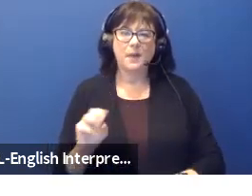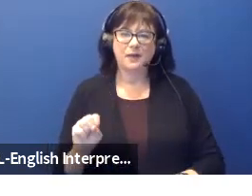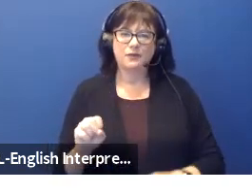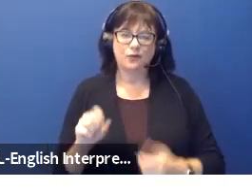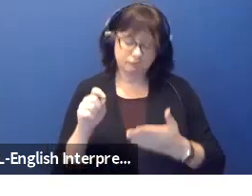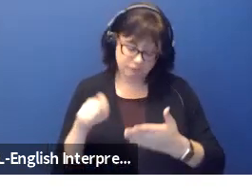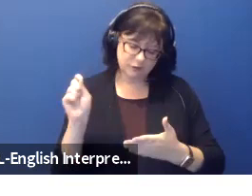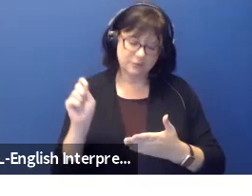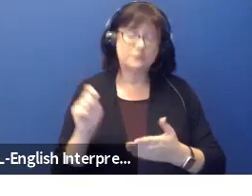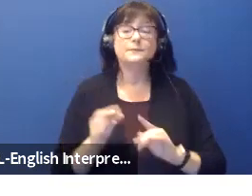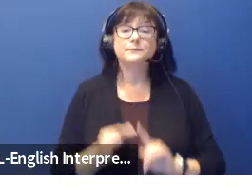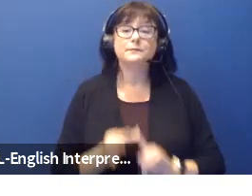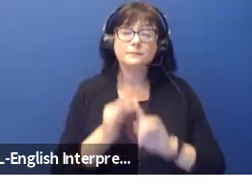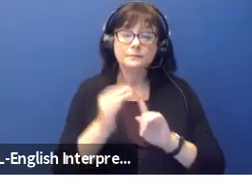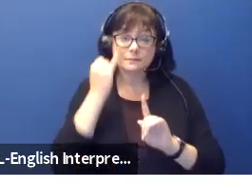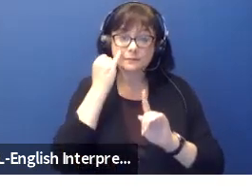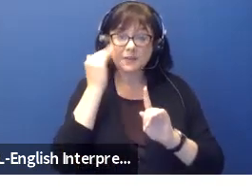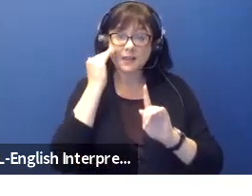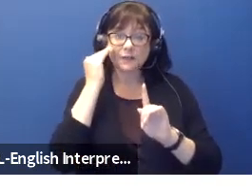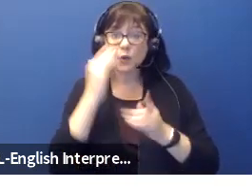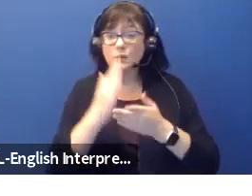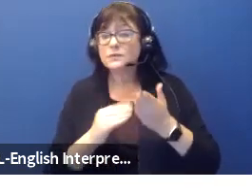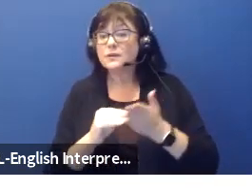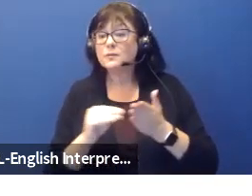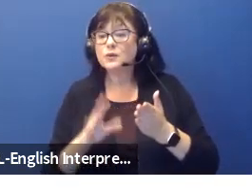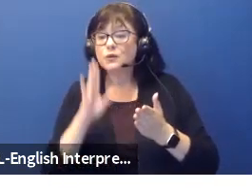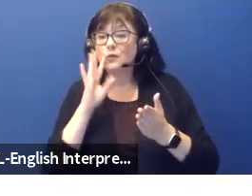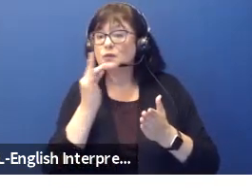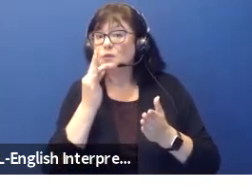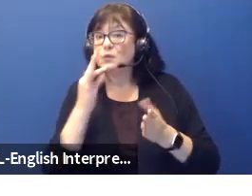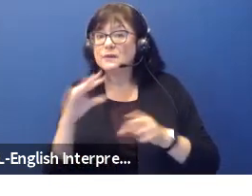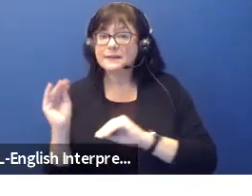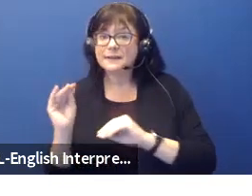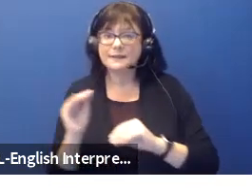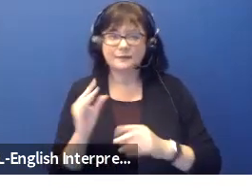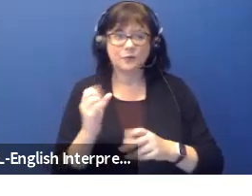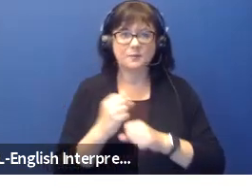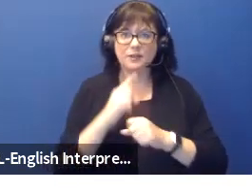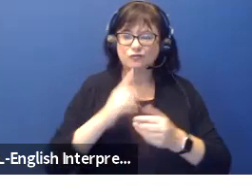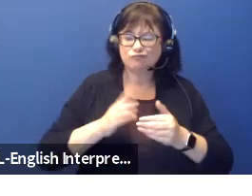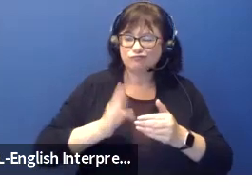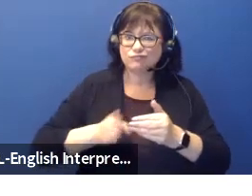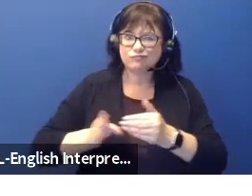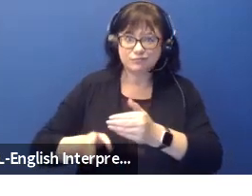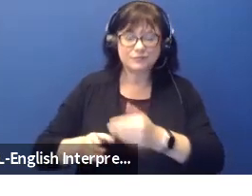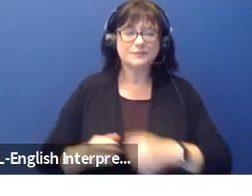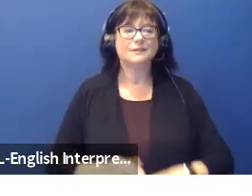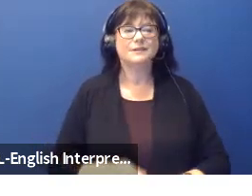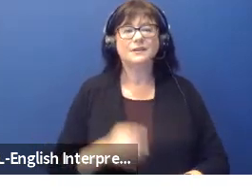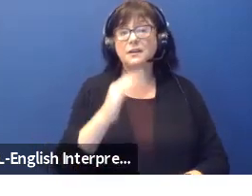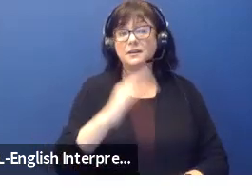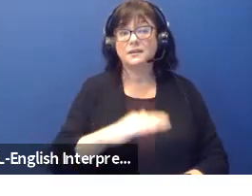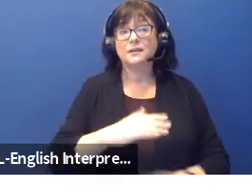potentially leaving early in the fiscal year. So again, if you look later at the resources, you'll see there's